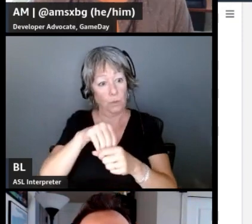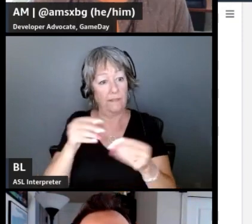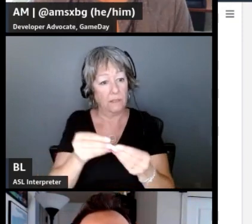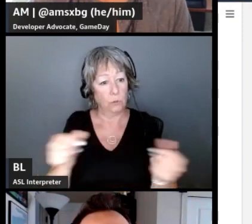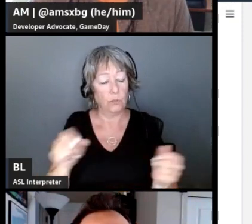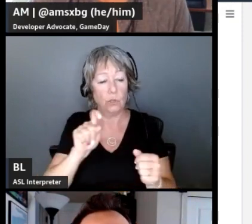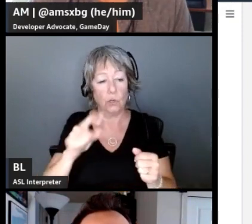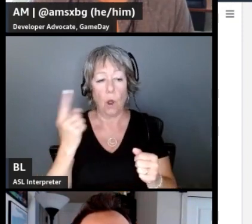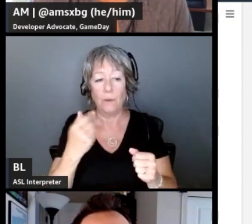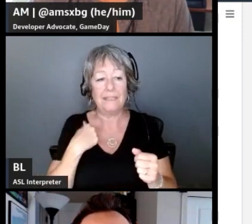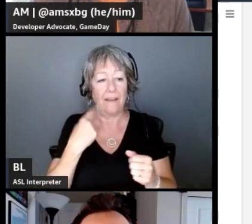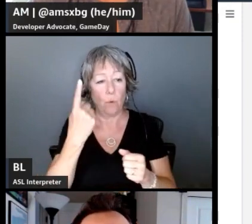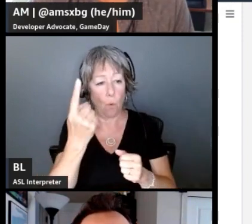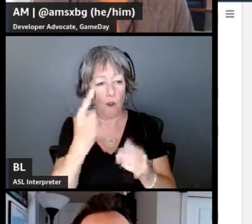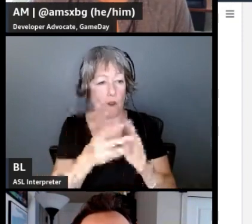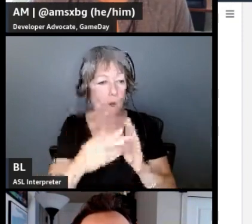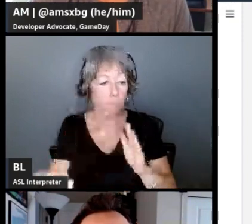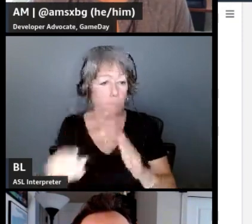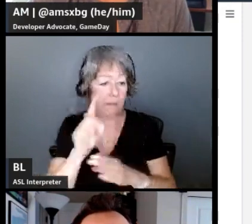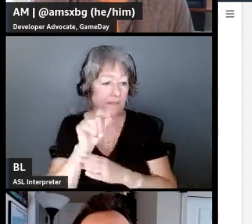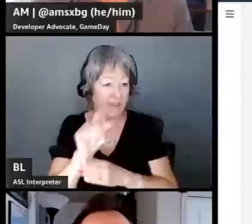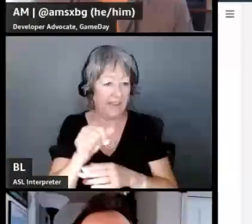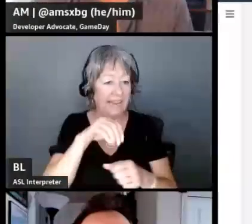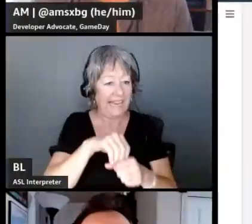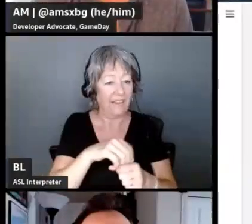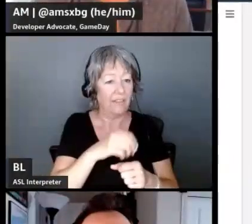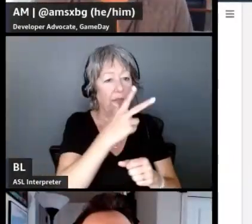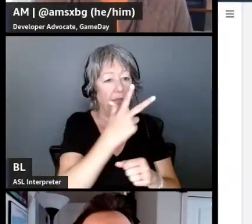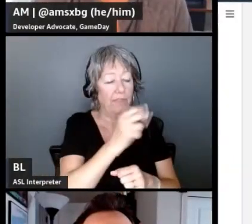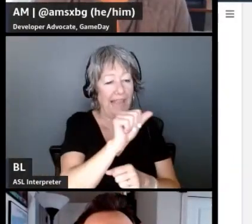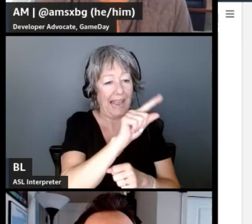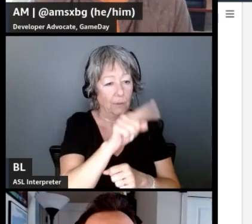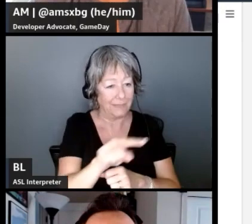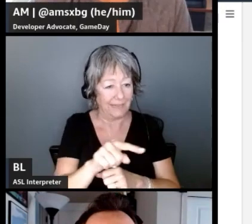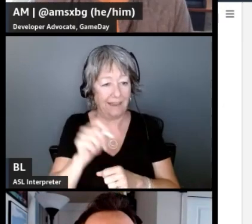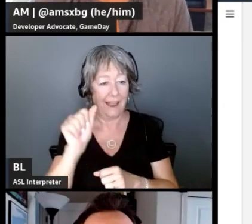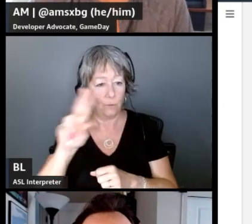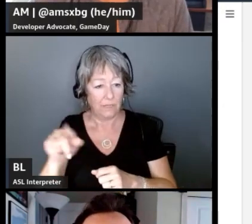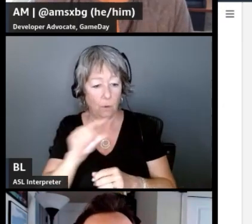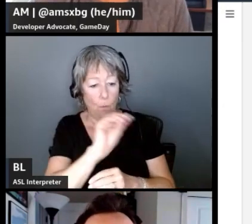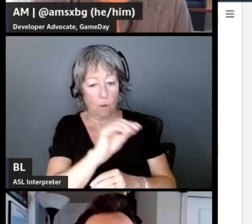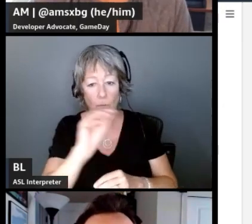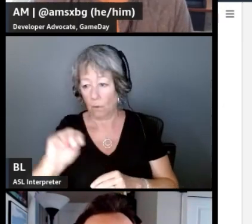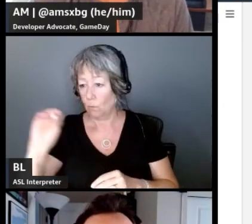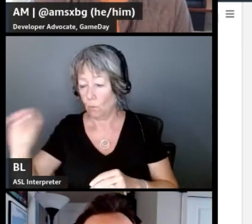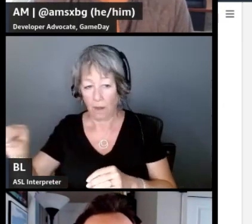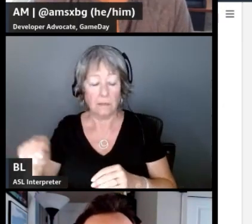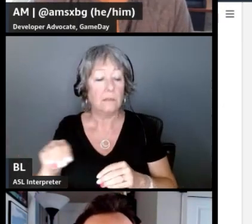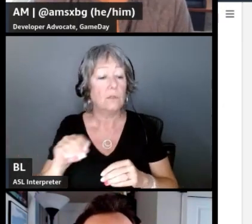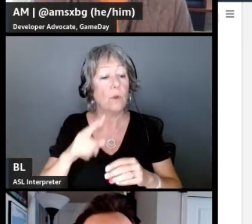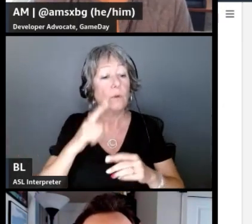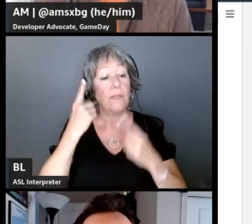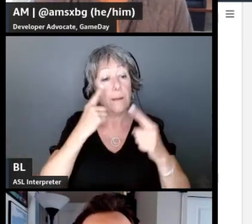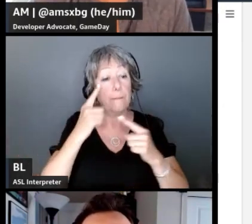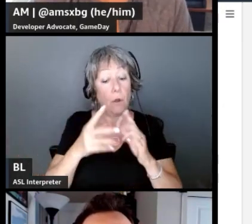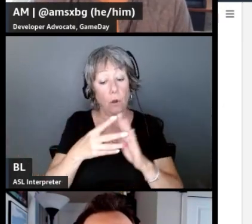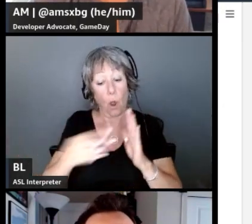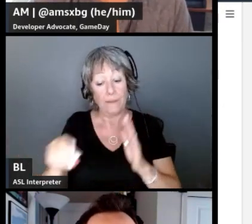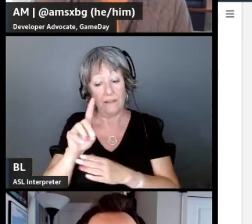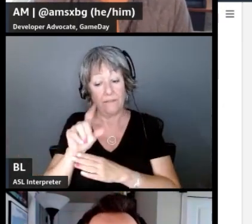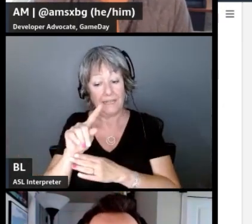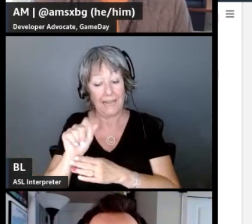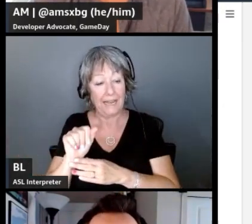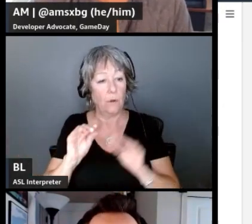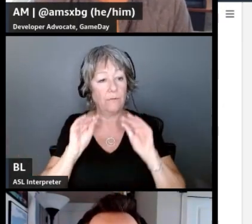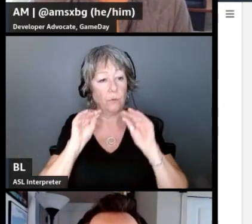copy of the data in each of the 3 AZs. And when you think of multiple copies of data, you keep them in multiples